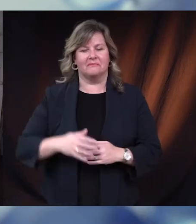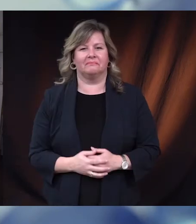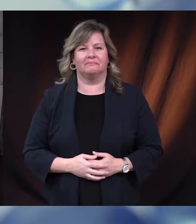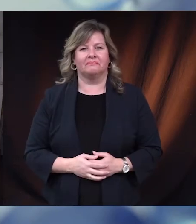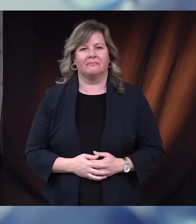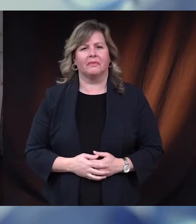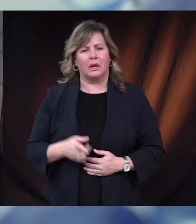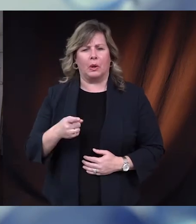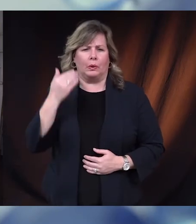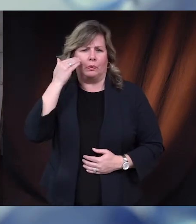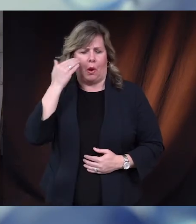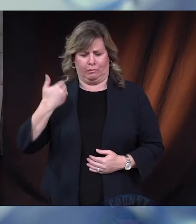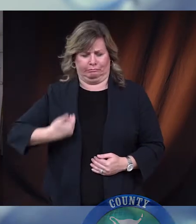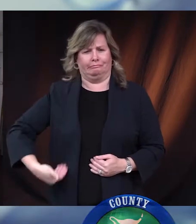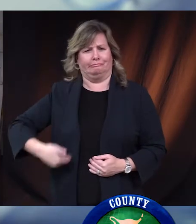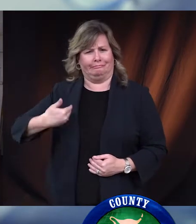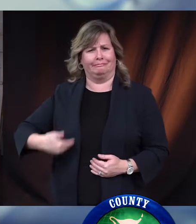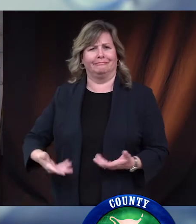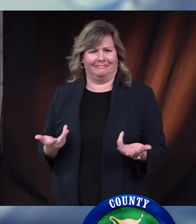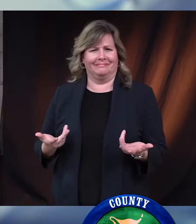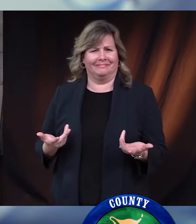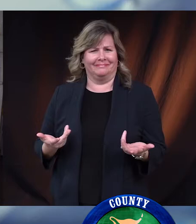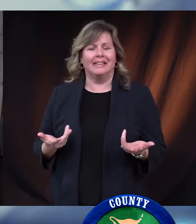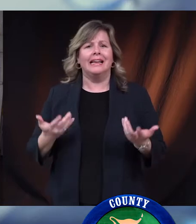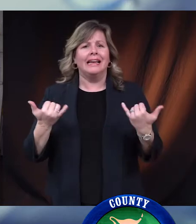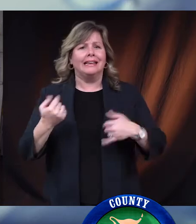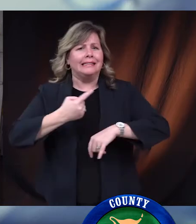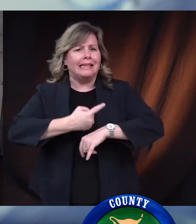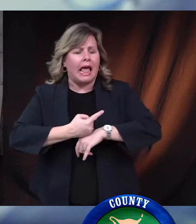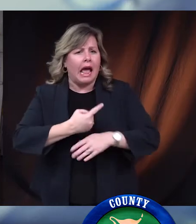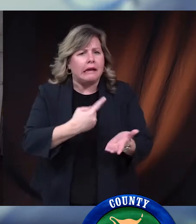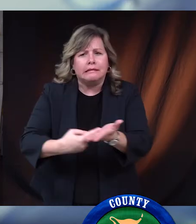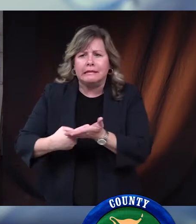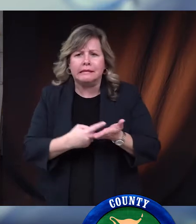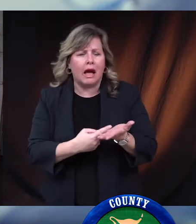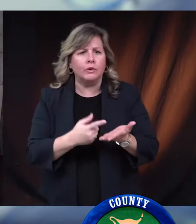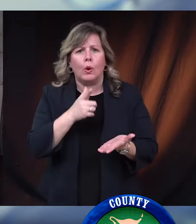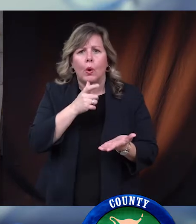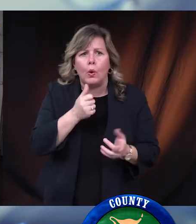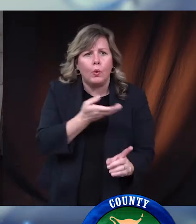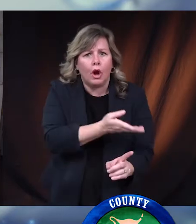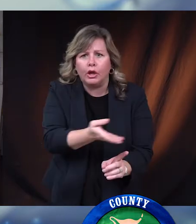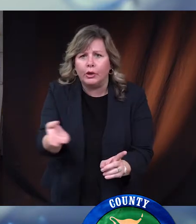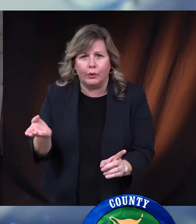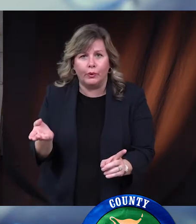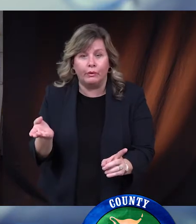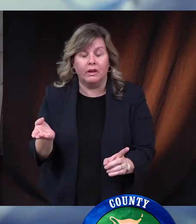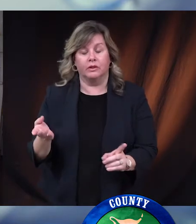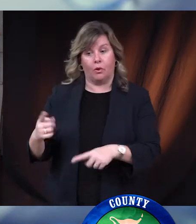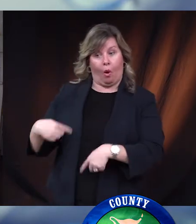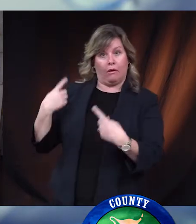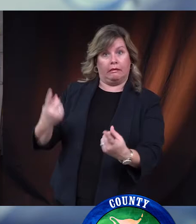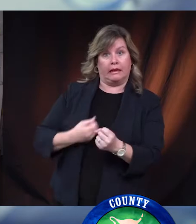Hello, everyone. You know who I am. Today's question is really about who are you? We've been through a lot